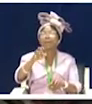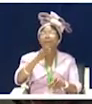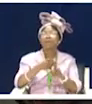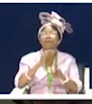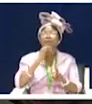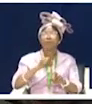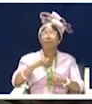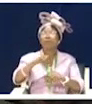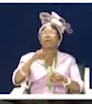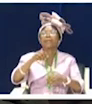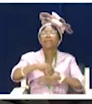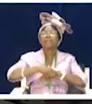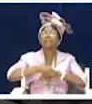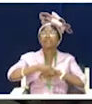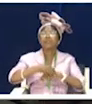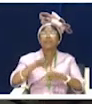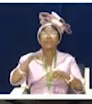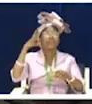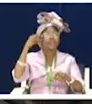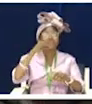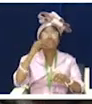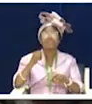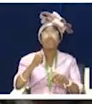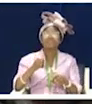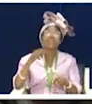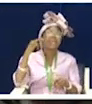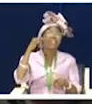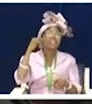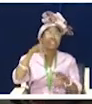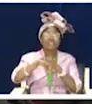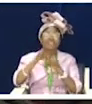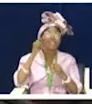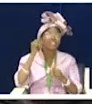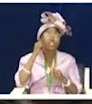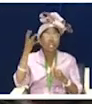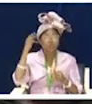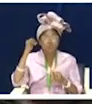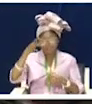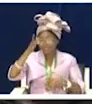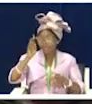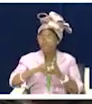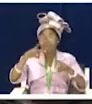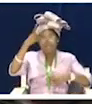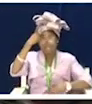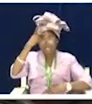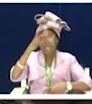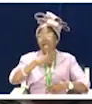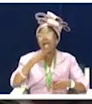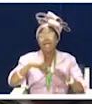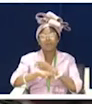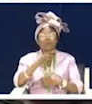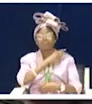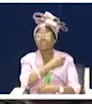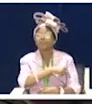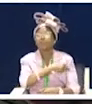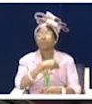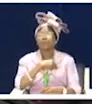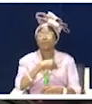His niece in Nigeria fell ill and was placed in the intensive care unit unconscious.